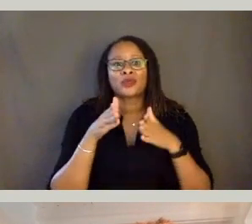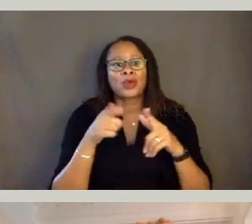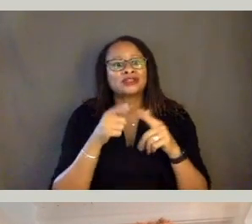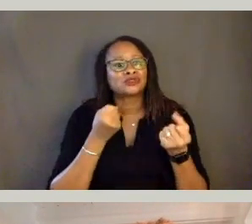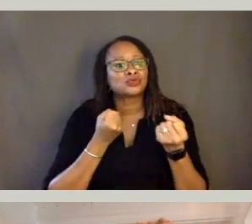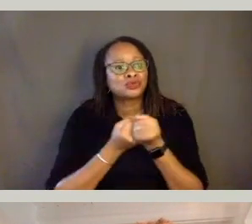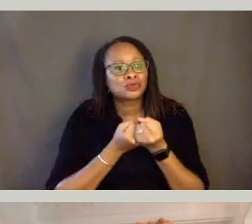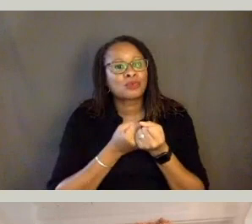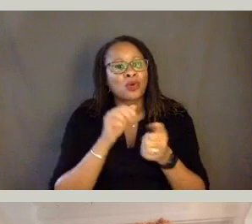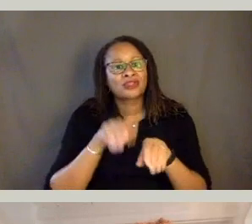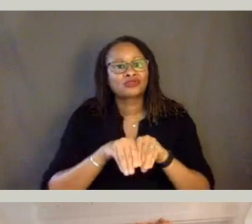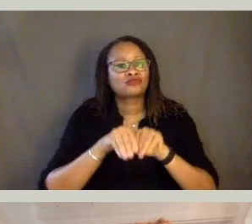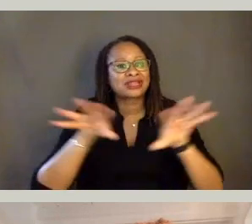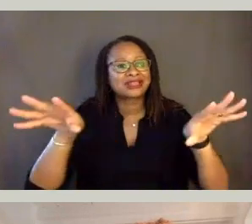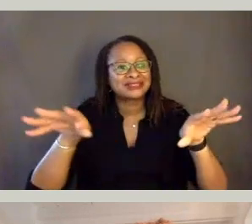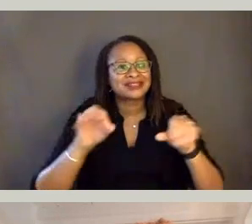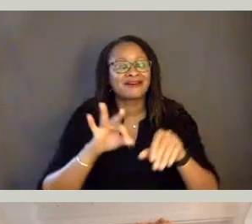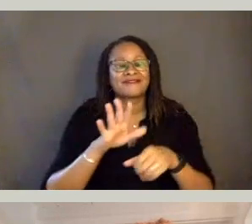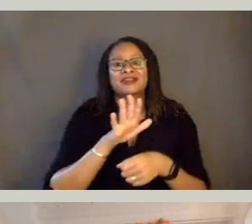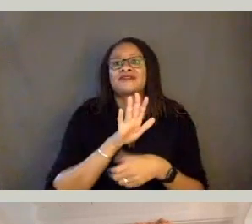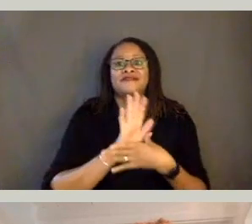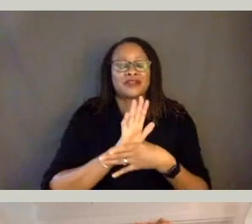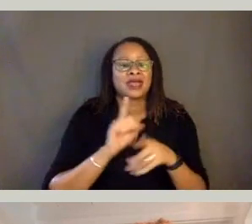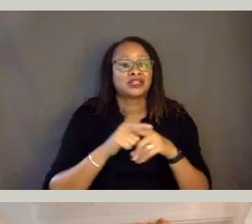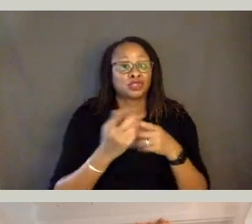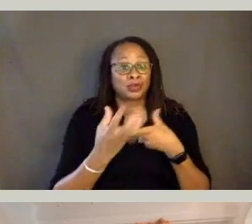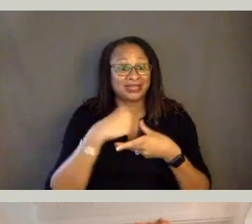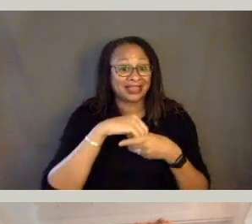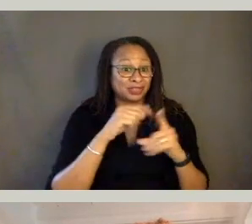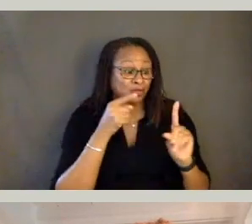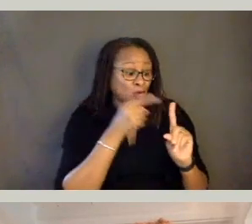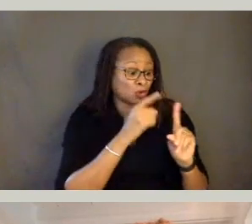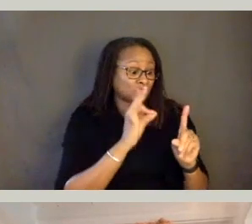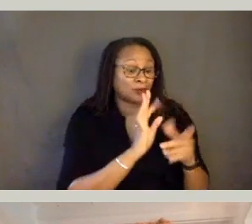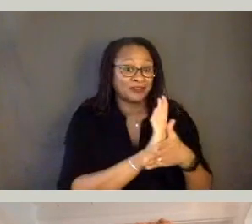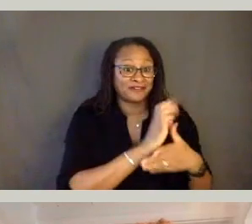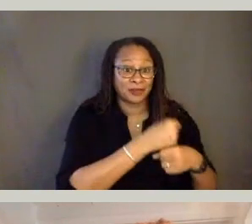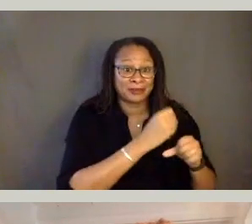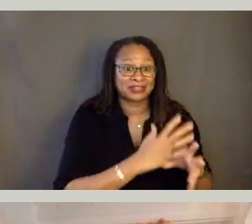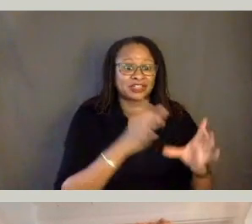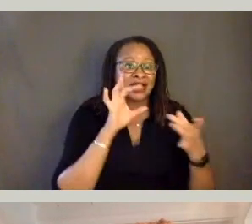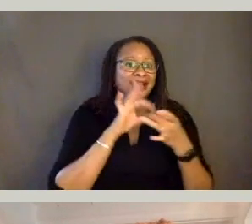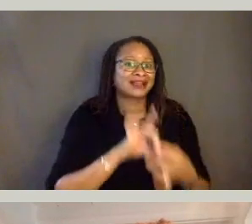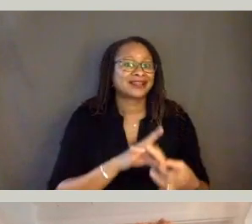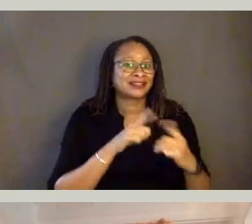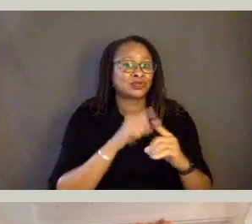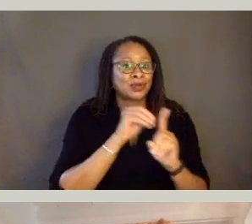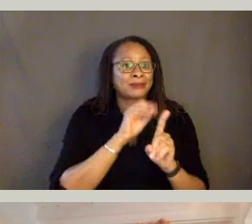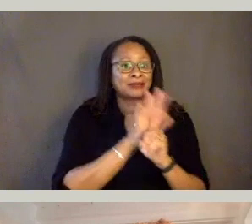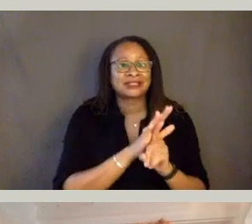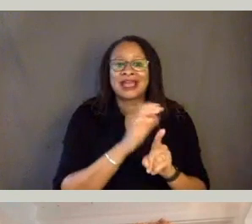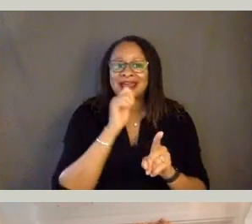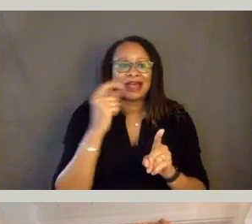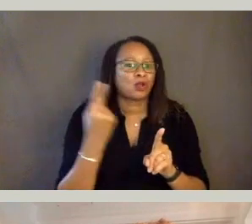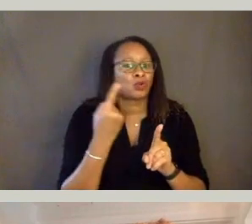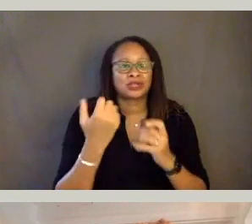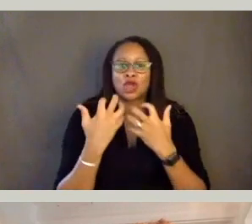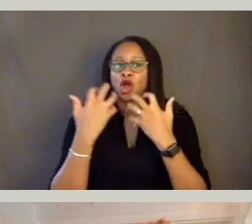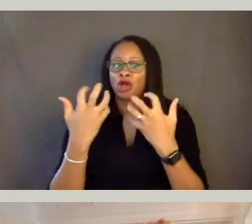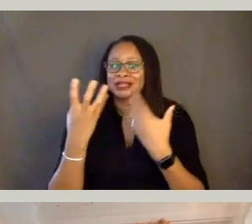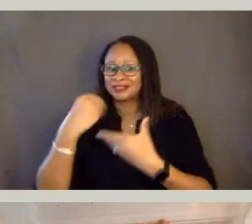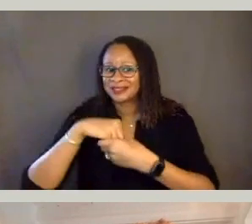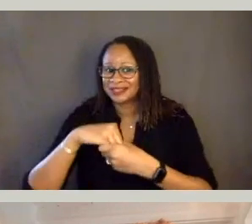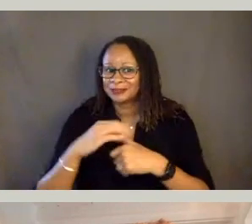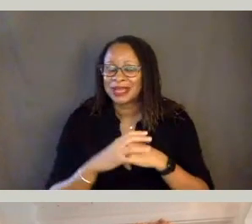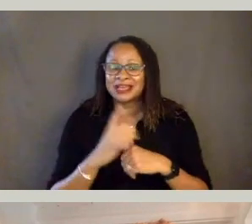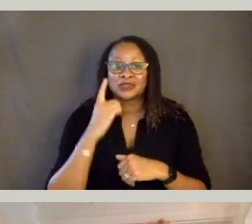support the release of this film, to engage with the filmmakers' goals tied to impact and not just audience engagement. So I agree. I think the